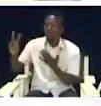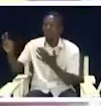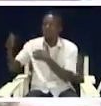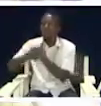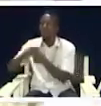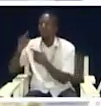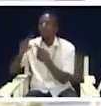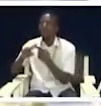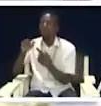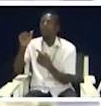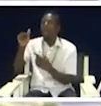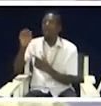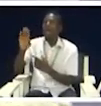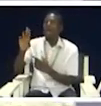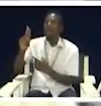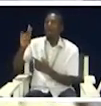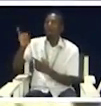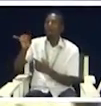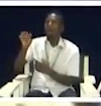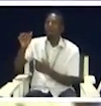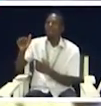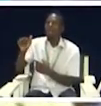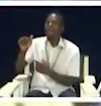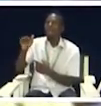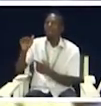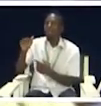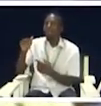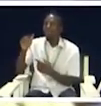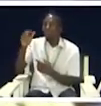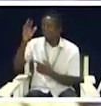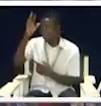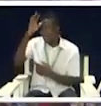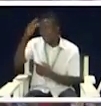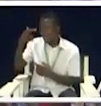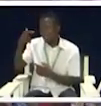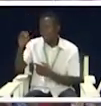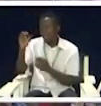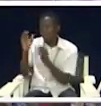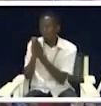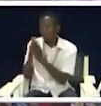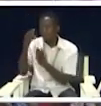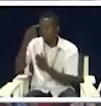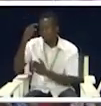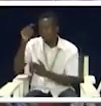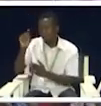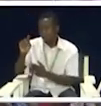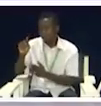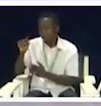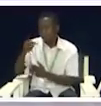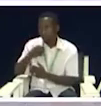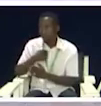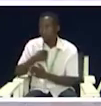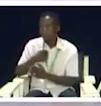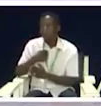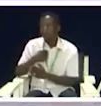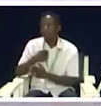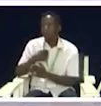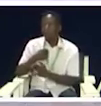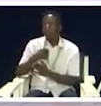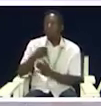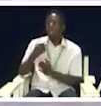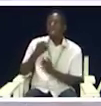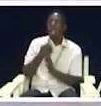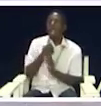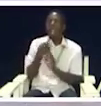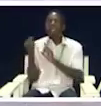I had a revelation. With the mantle that he blessed for me, God said I should go and buy original MOMB. I never knew